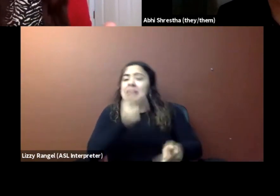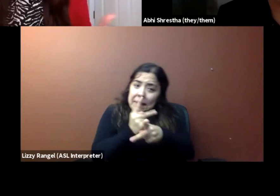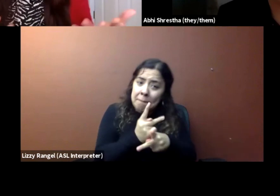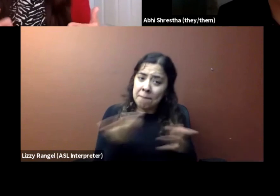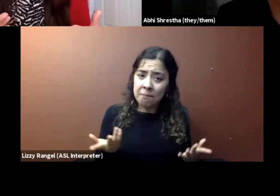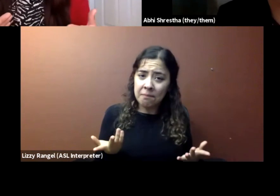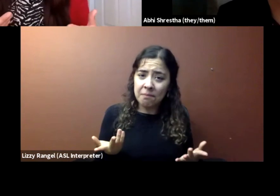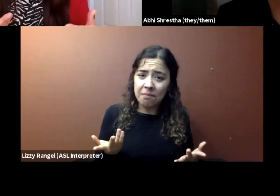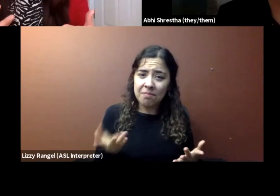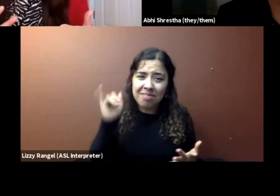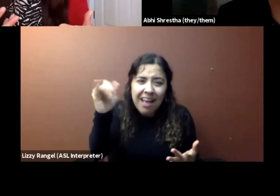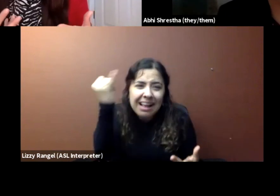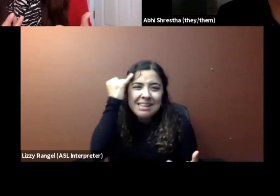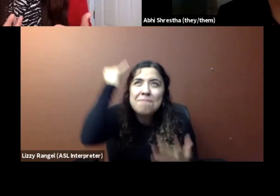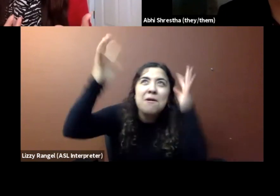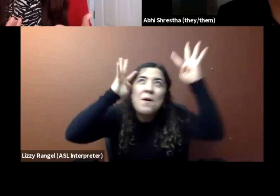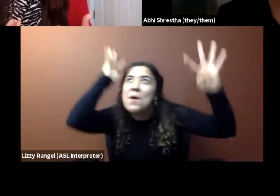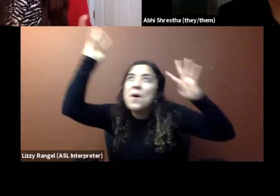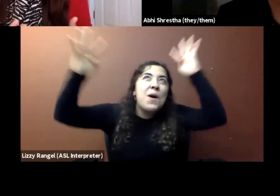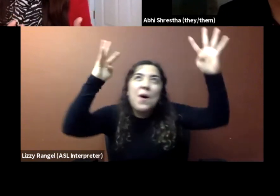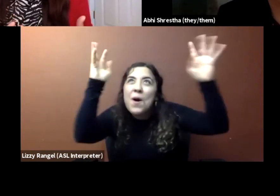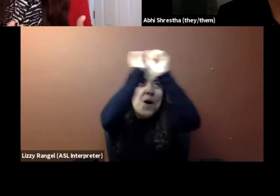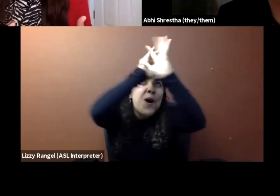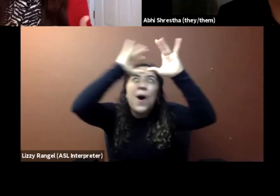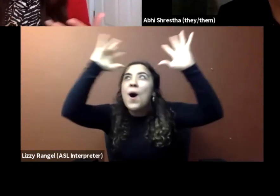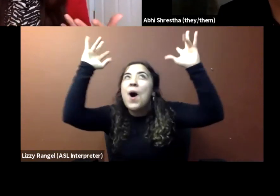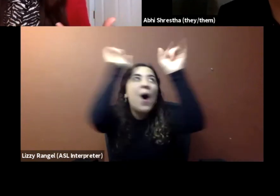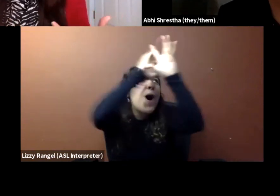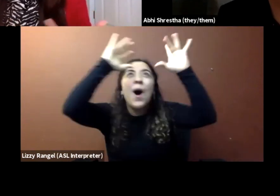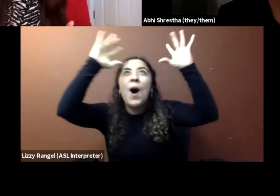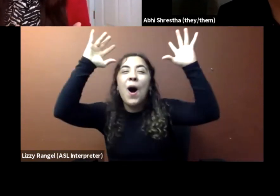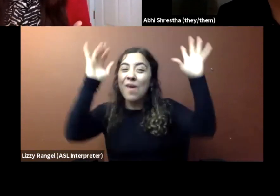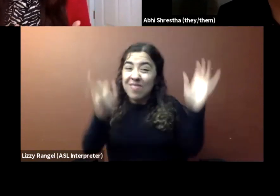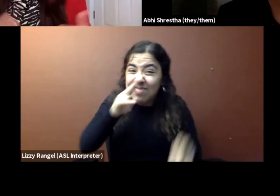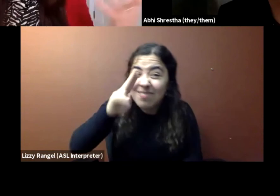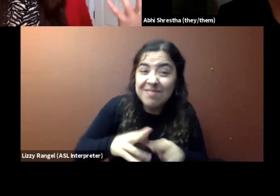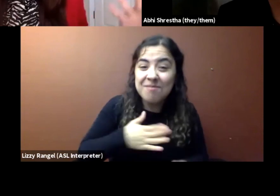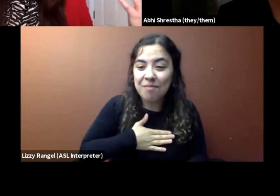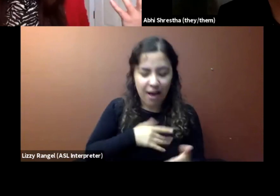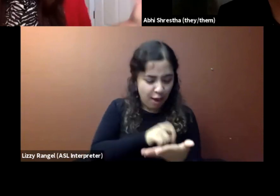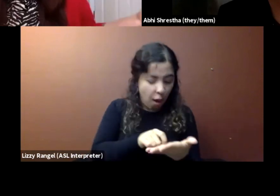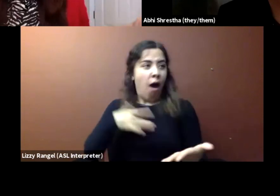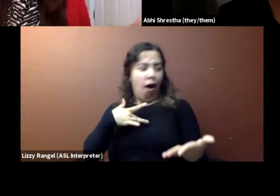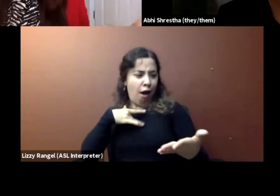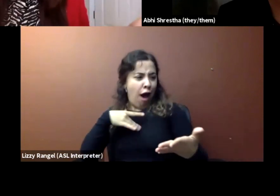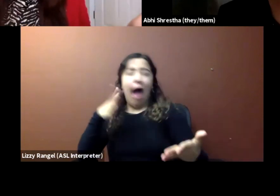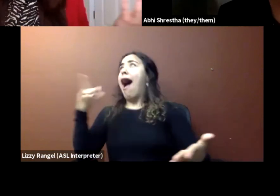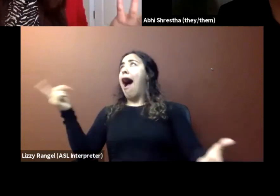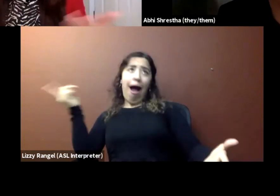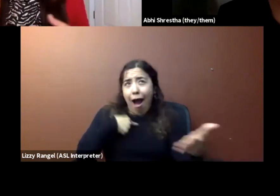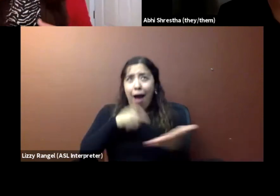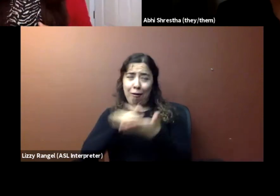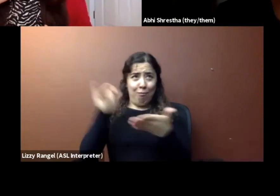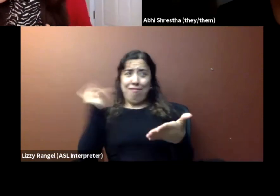really fun, and that's part of what keeps me going is that surprise, that element of surprise. Like, oh my God, I wrote that. What does that even